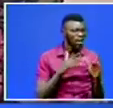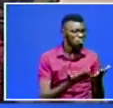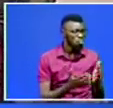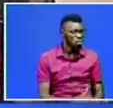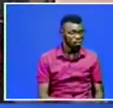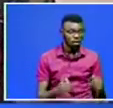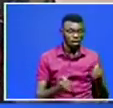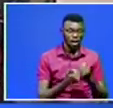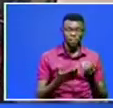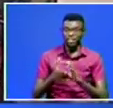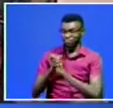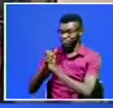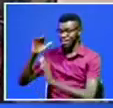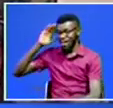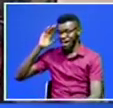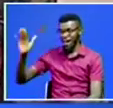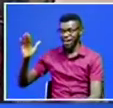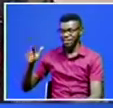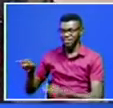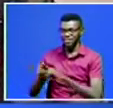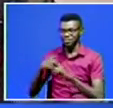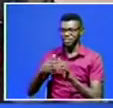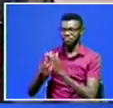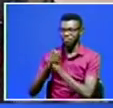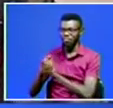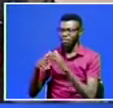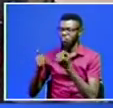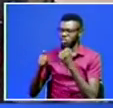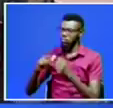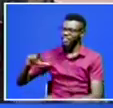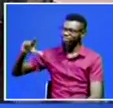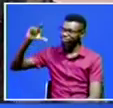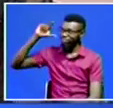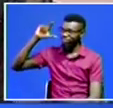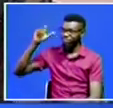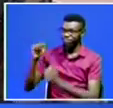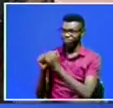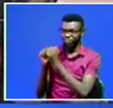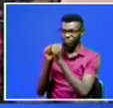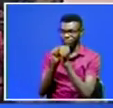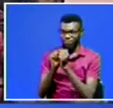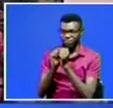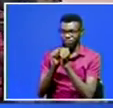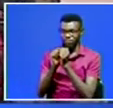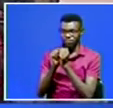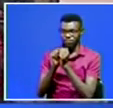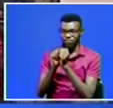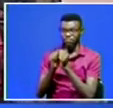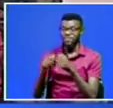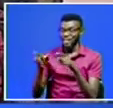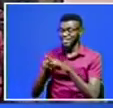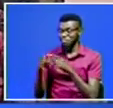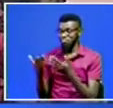If you say hi, yeah. I'll say hi to you, and maybe we'll take a selfie guys, if you want to take a selfie. Uh-huh. And